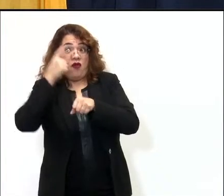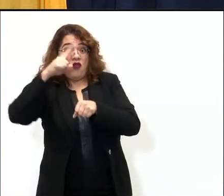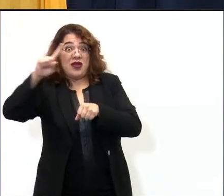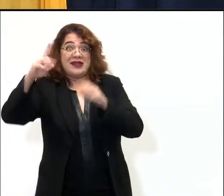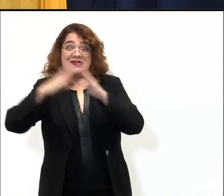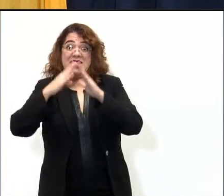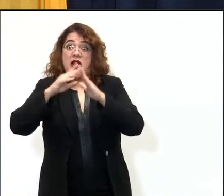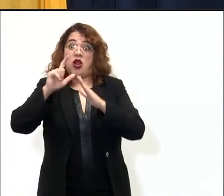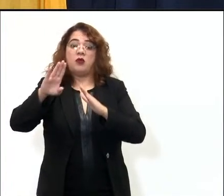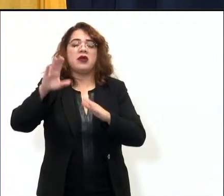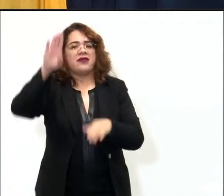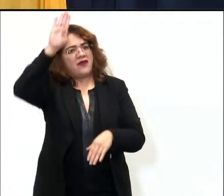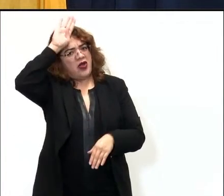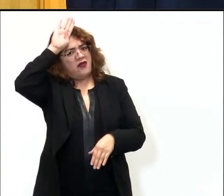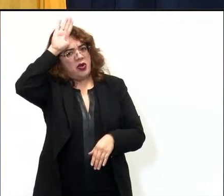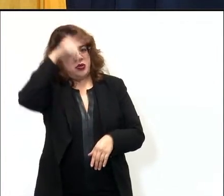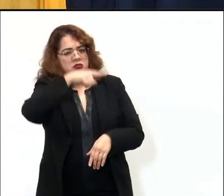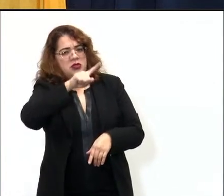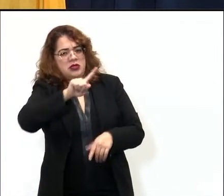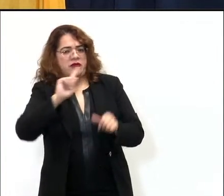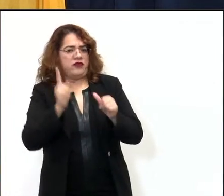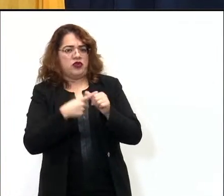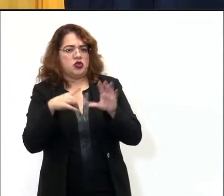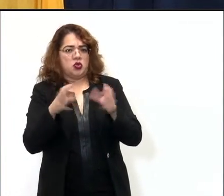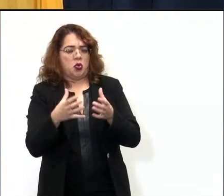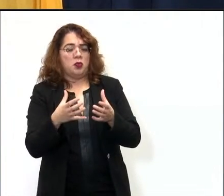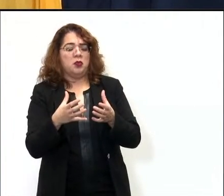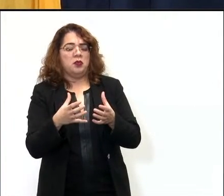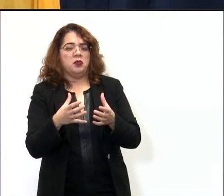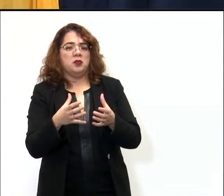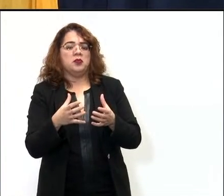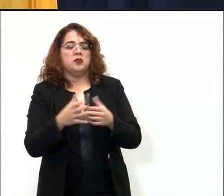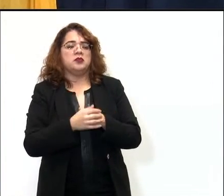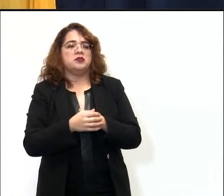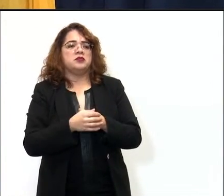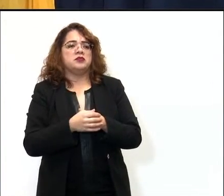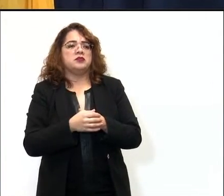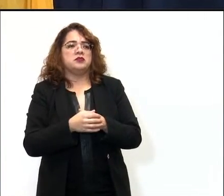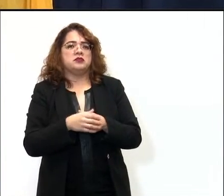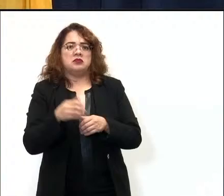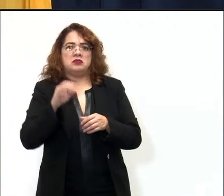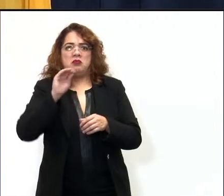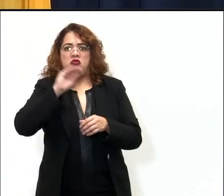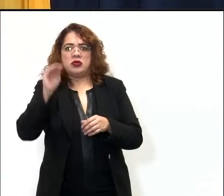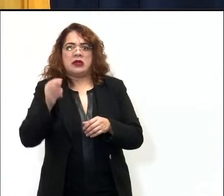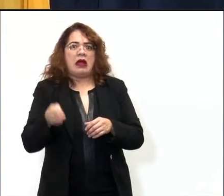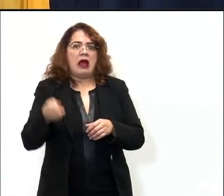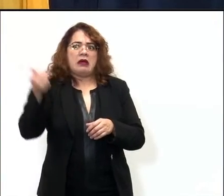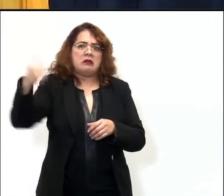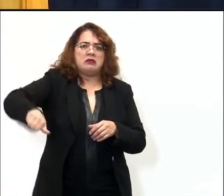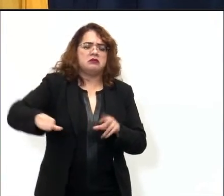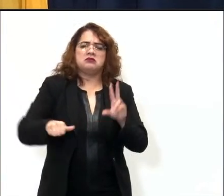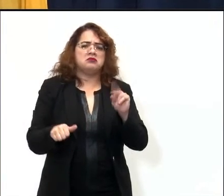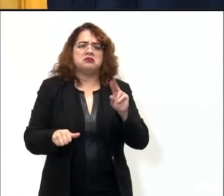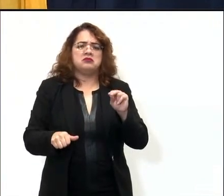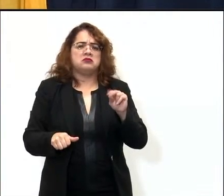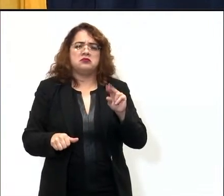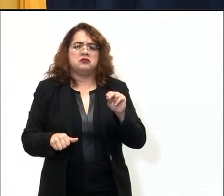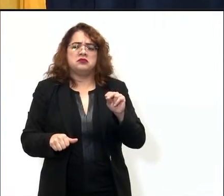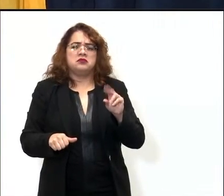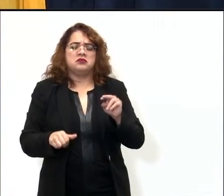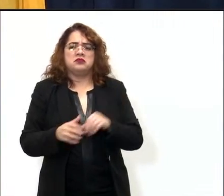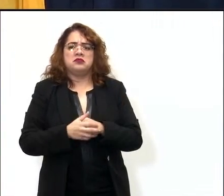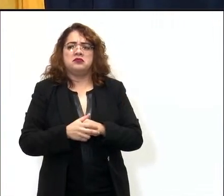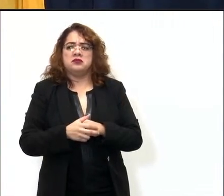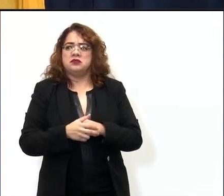have not yet seen any sort of major, or really, we have not seen folks not wanting to get vaccinated in a way that's, I think, bothersome to the